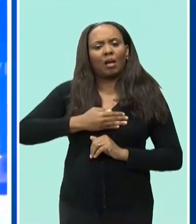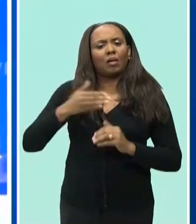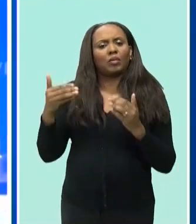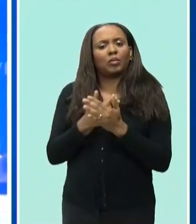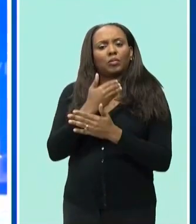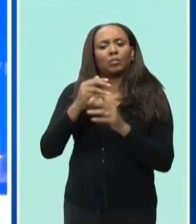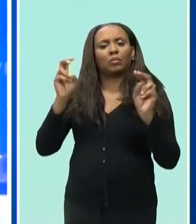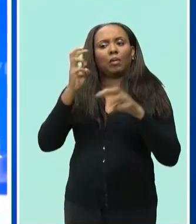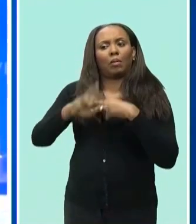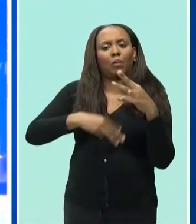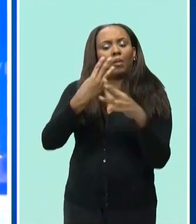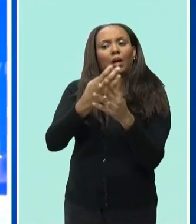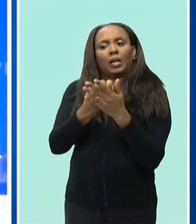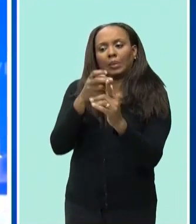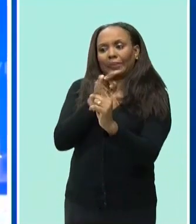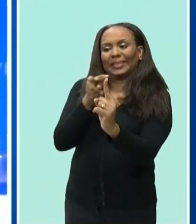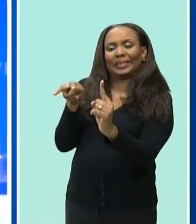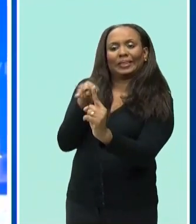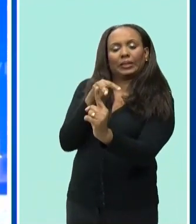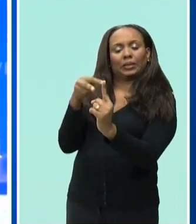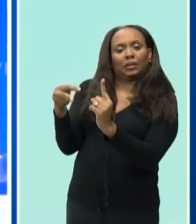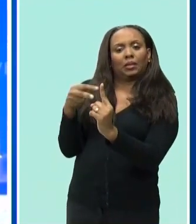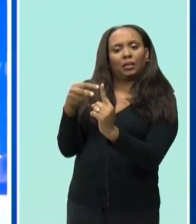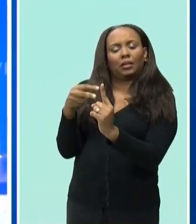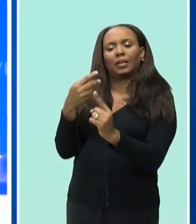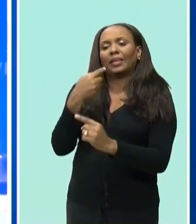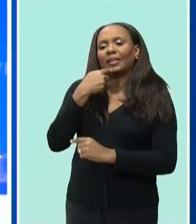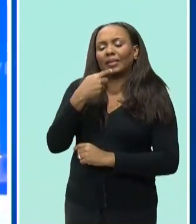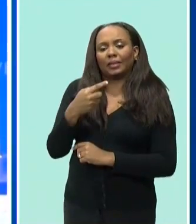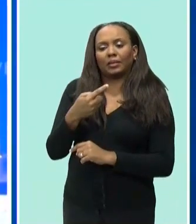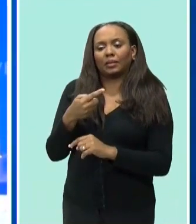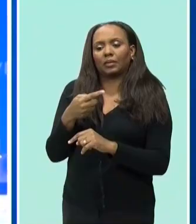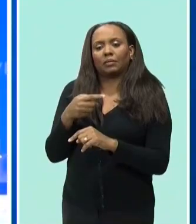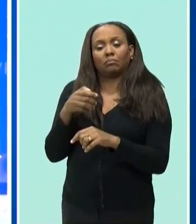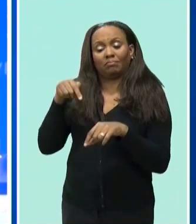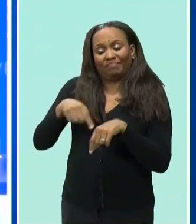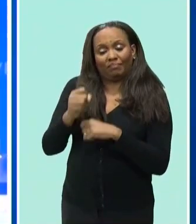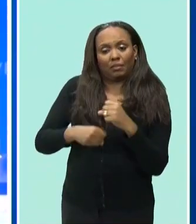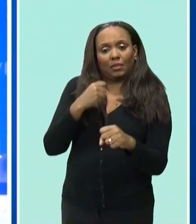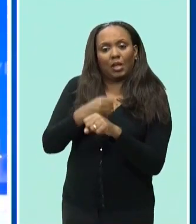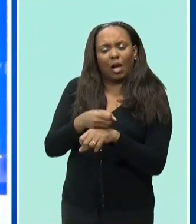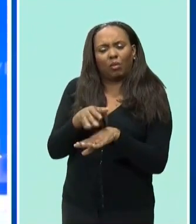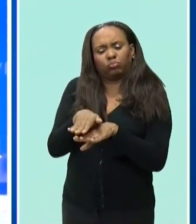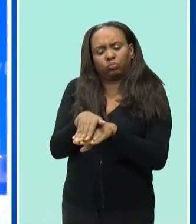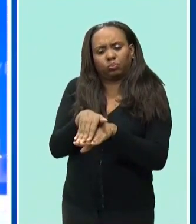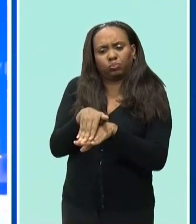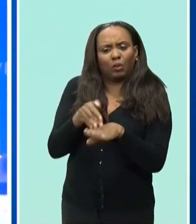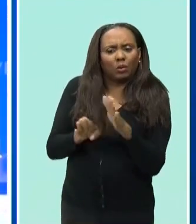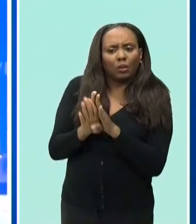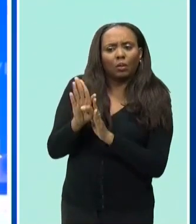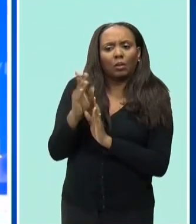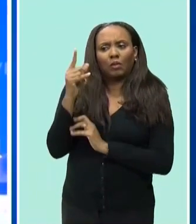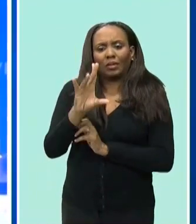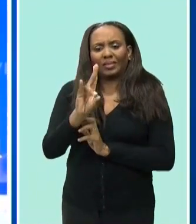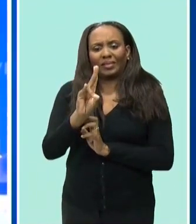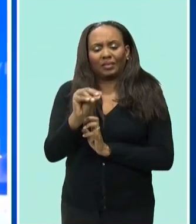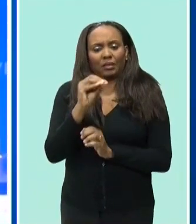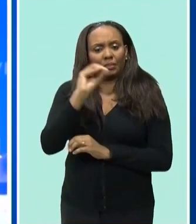Outlook projects a slowdown in growth in 2019 for 70% of the global